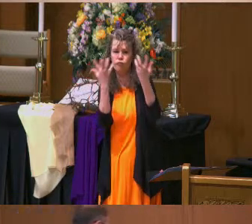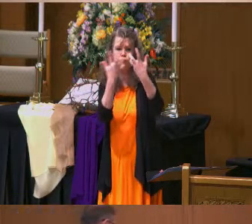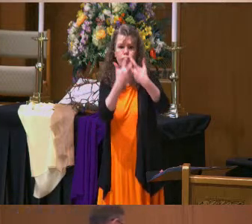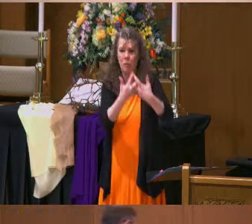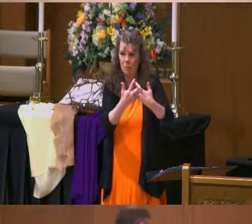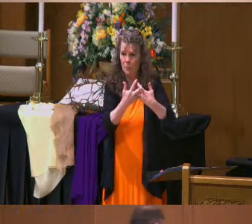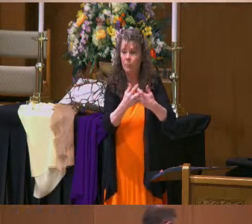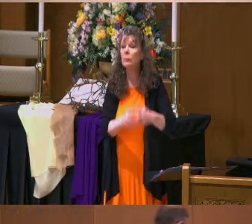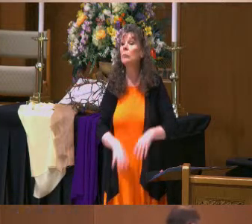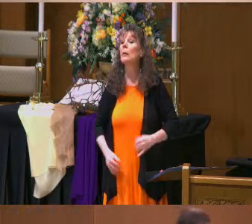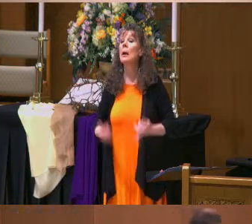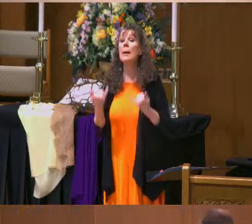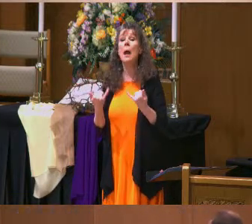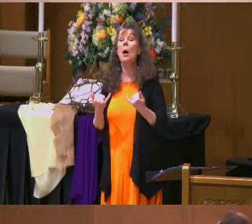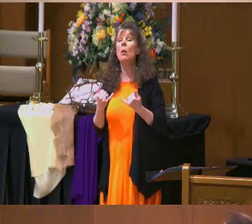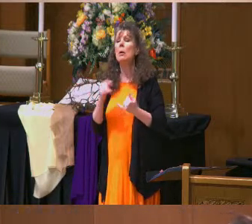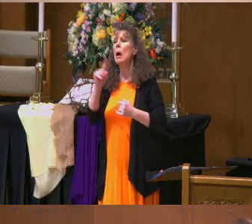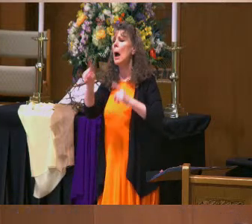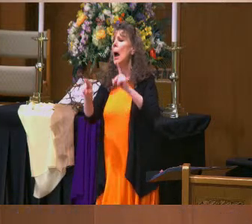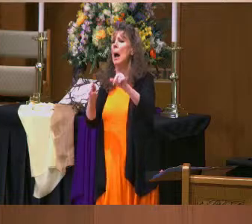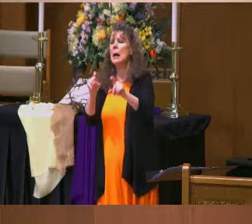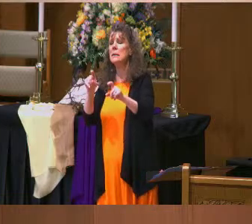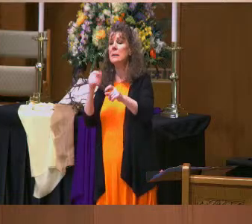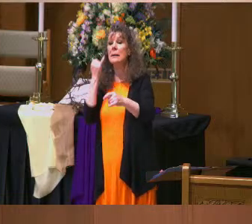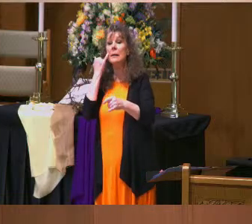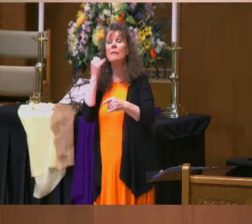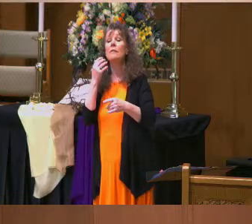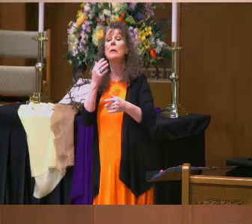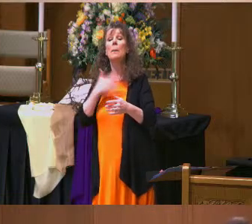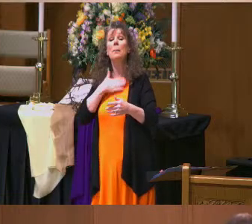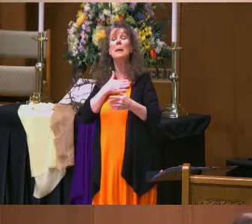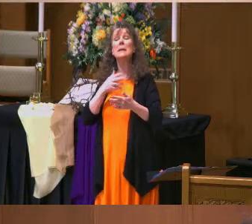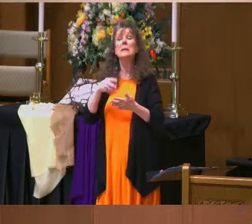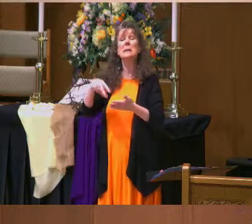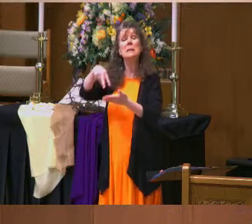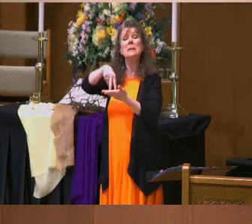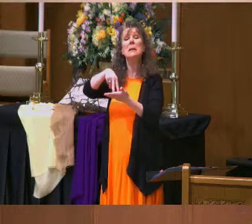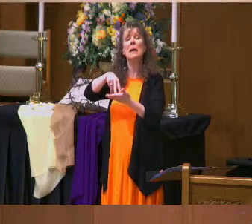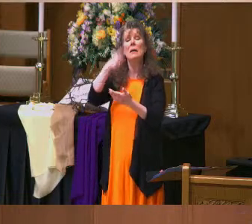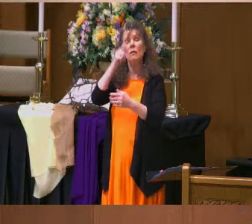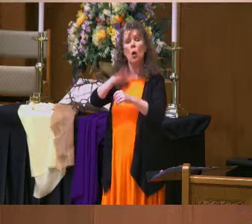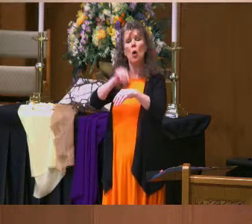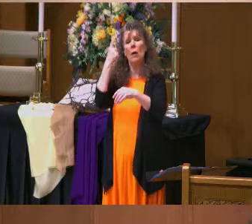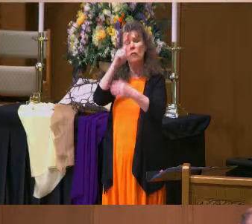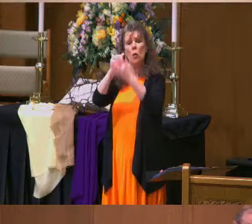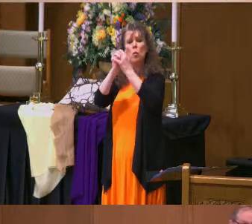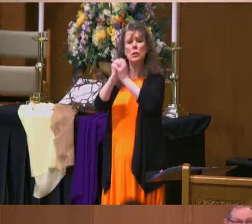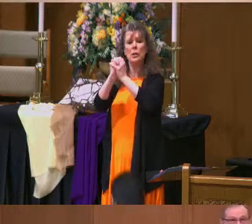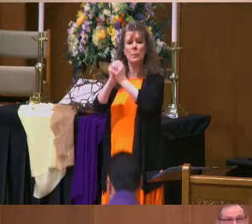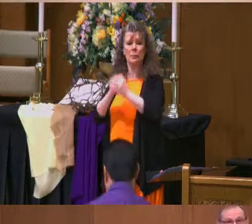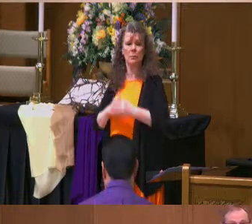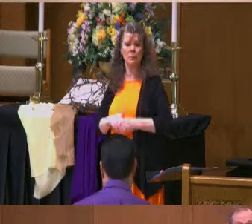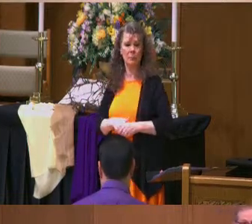So I want to ask you, as I get ready to read this, if you're able to, would you please stand for this call to worship?